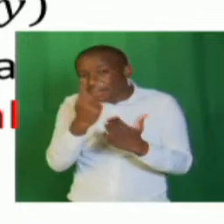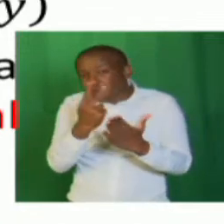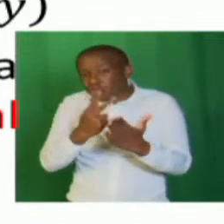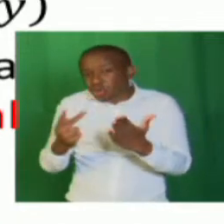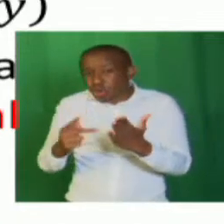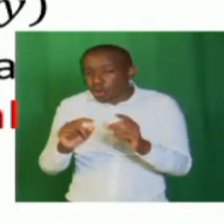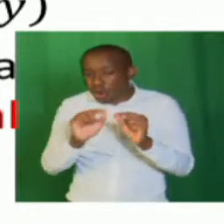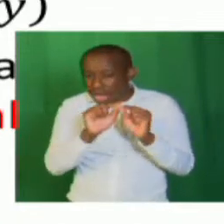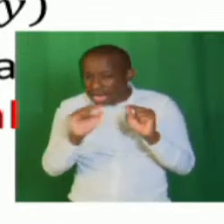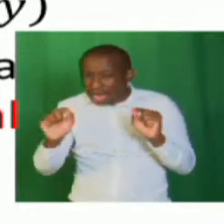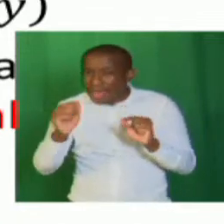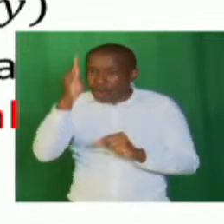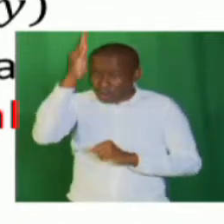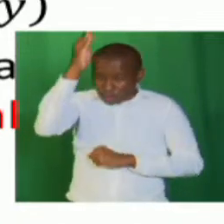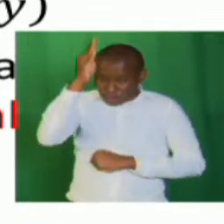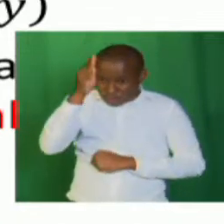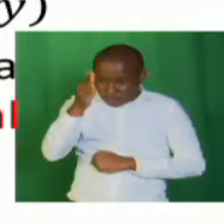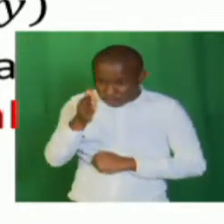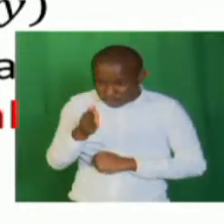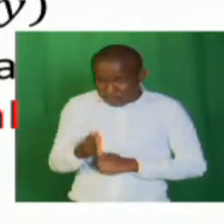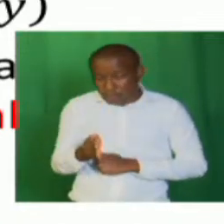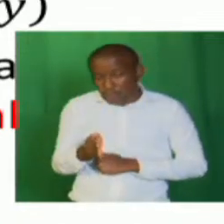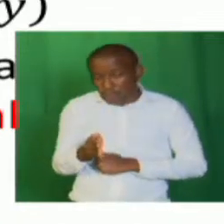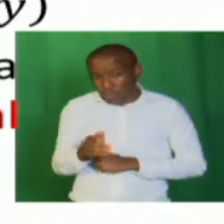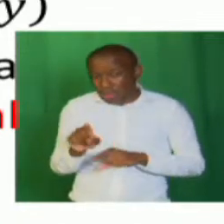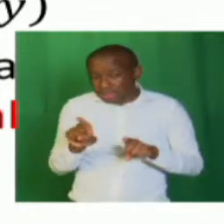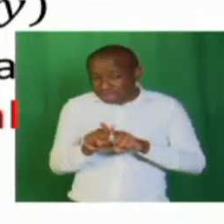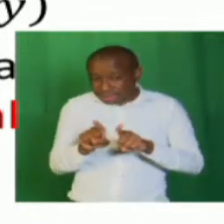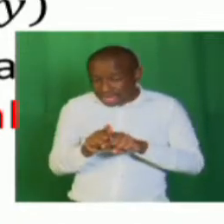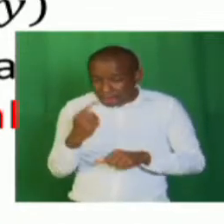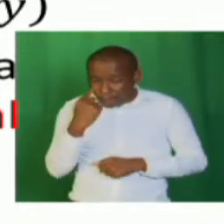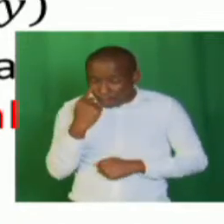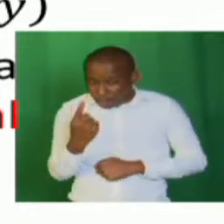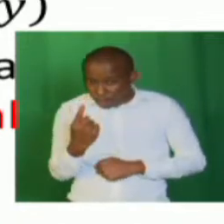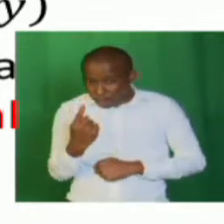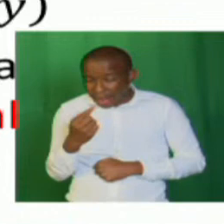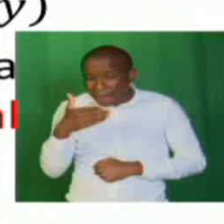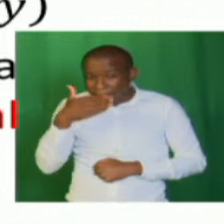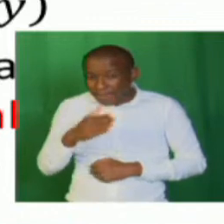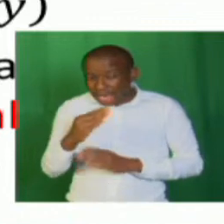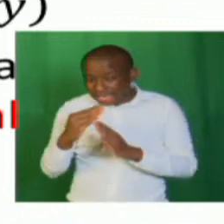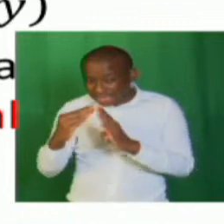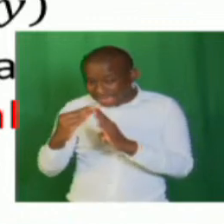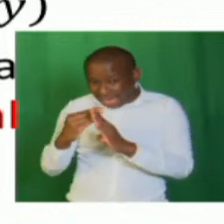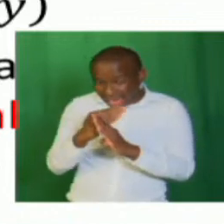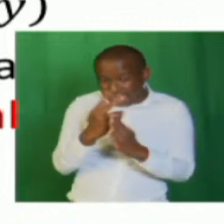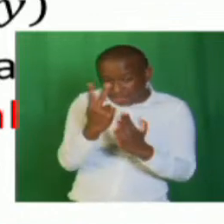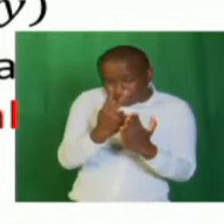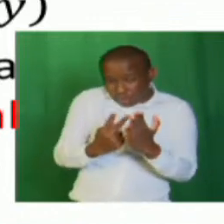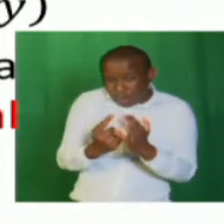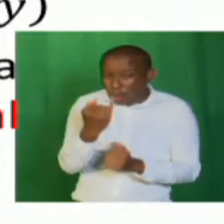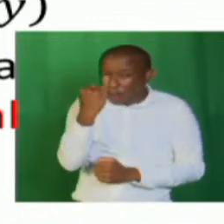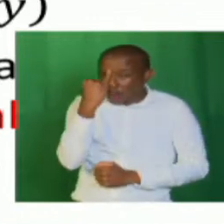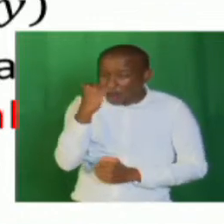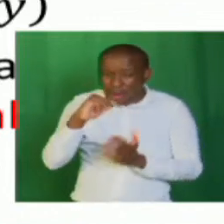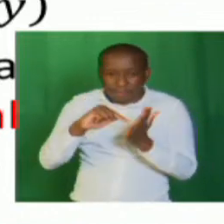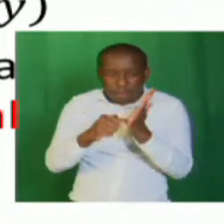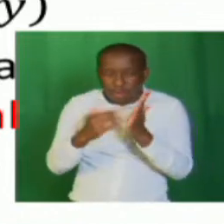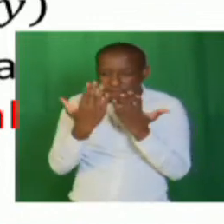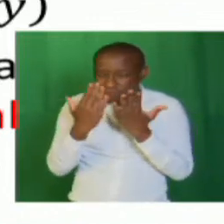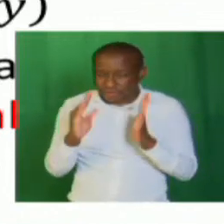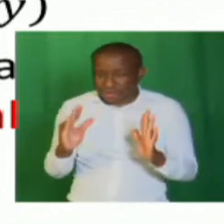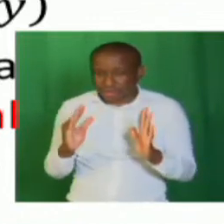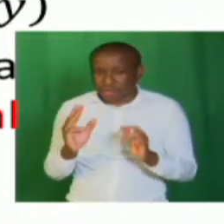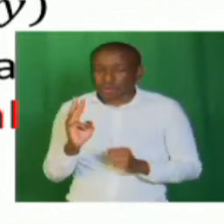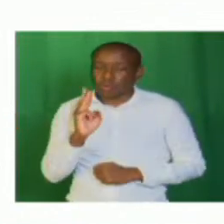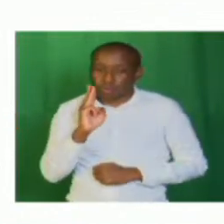then all the vertical lines or any of the vertical lines, they must cut the graph in only one point. We will